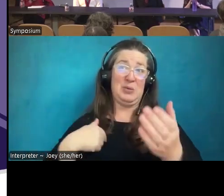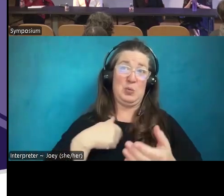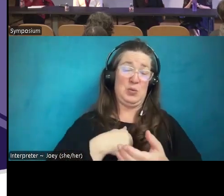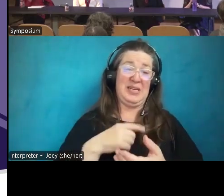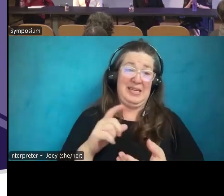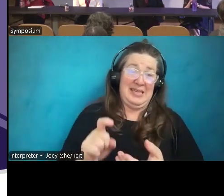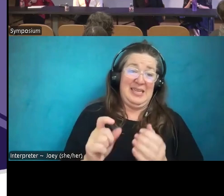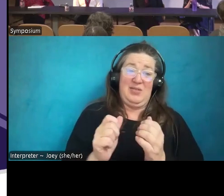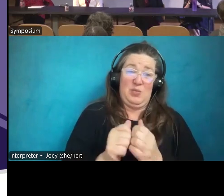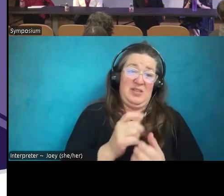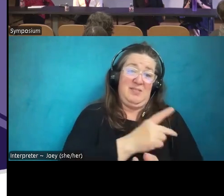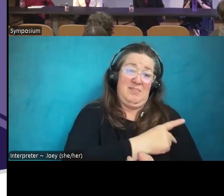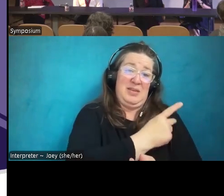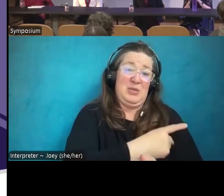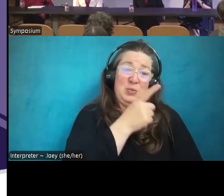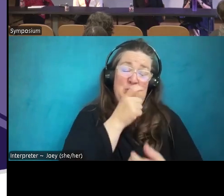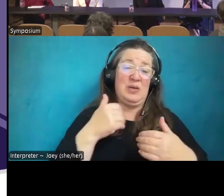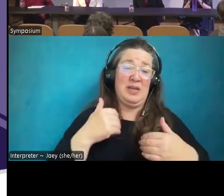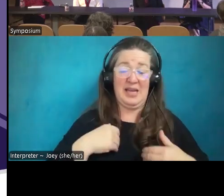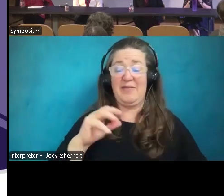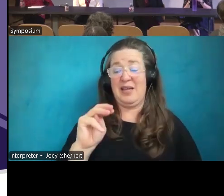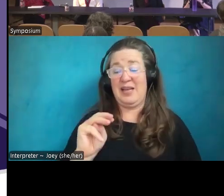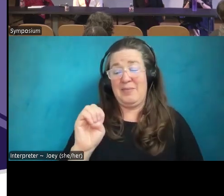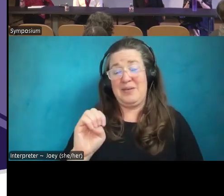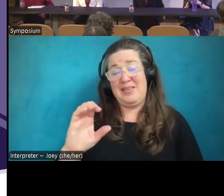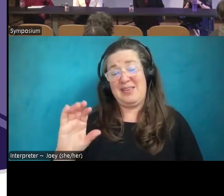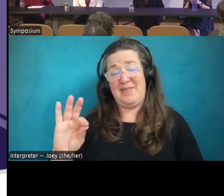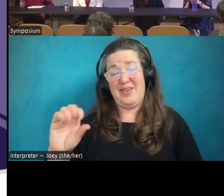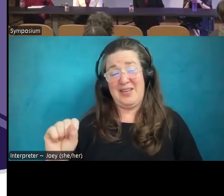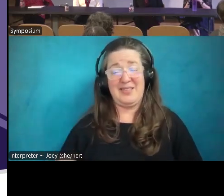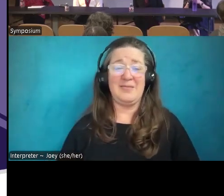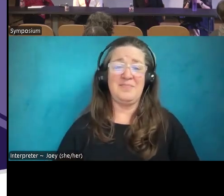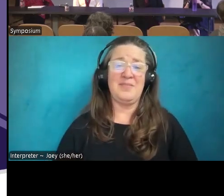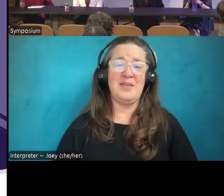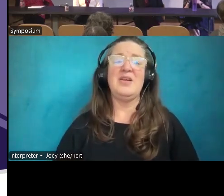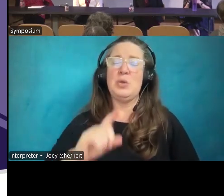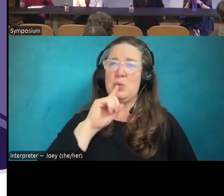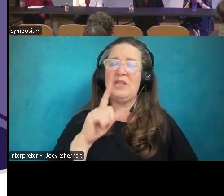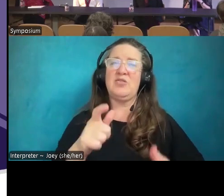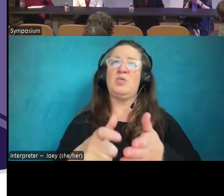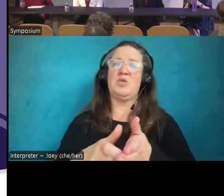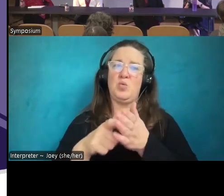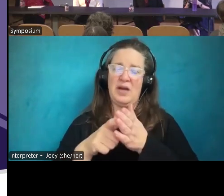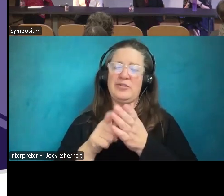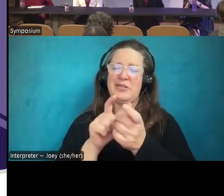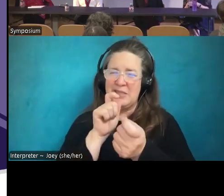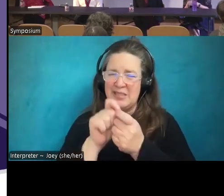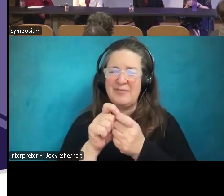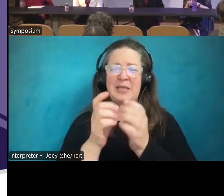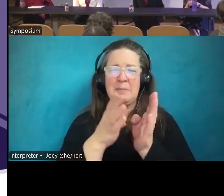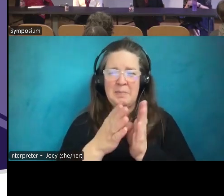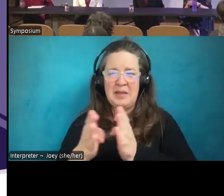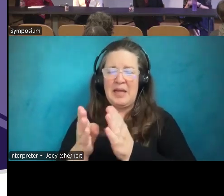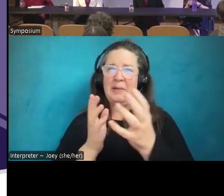ME/CFS. And so I think very tailored plans and exercise prescriptions that match what the patient